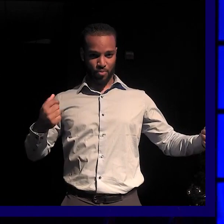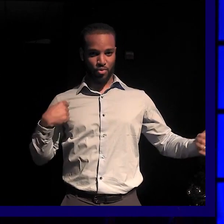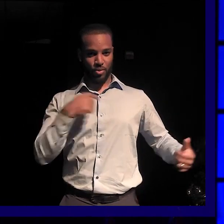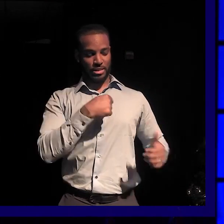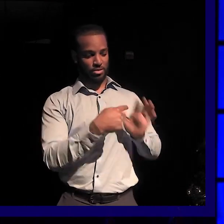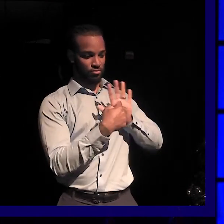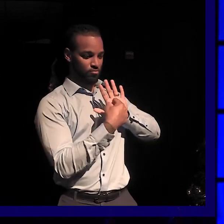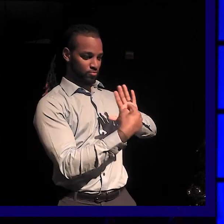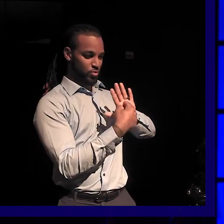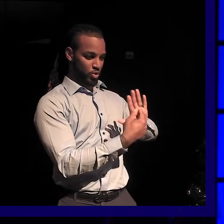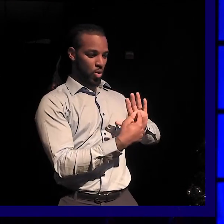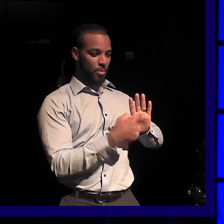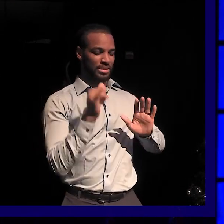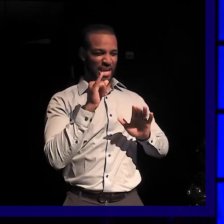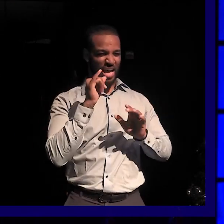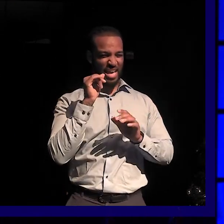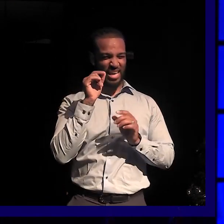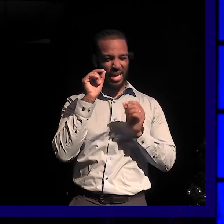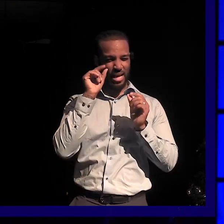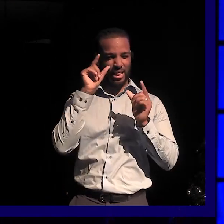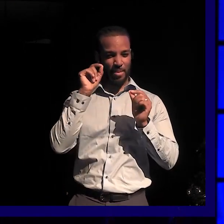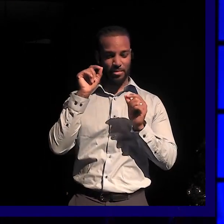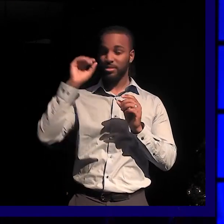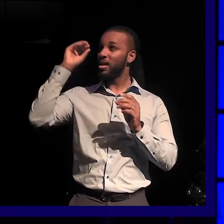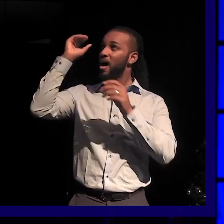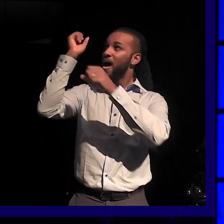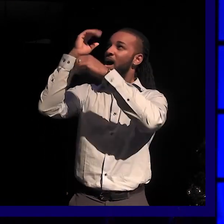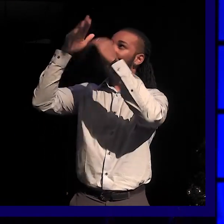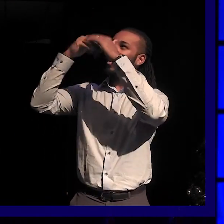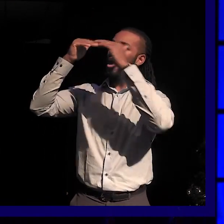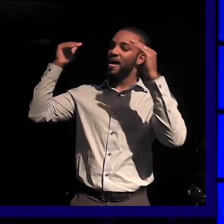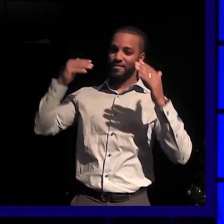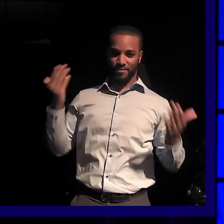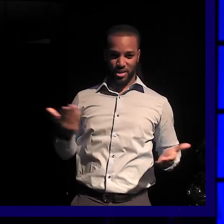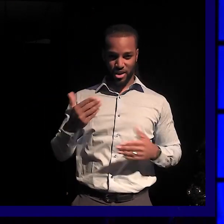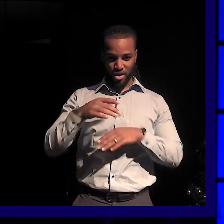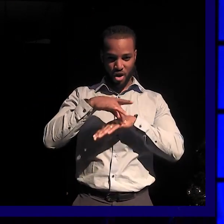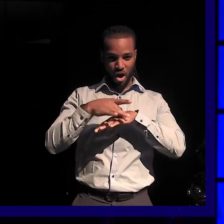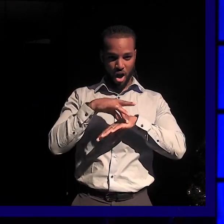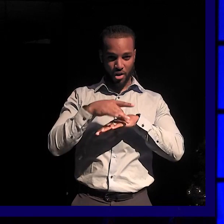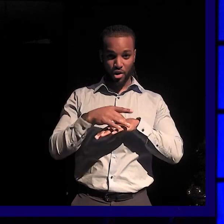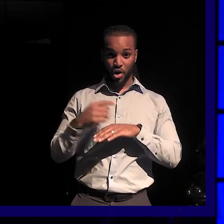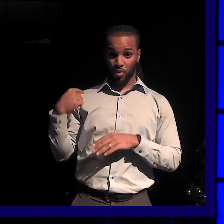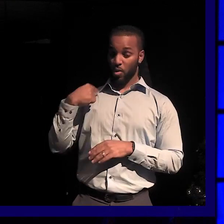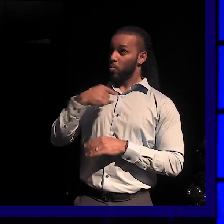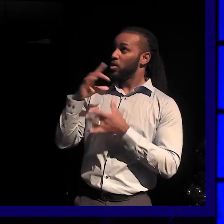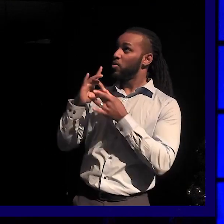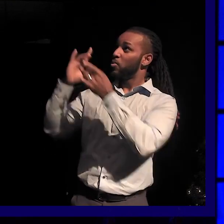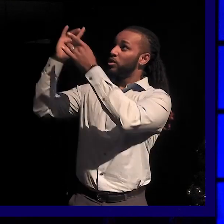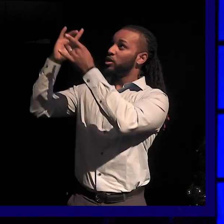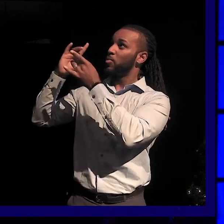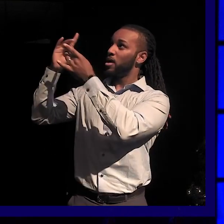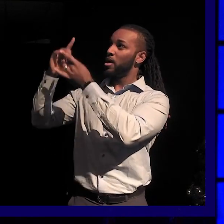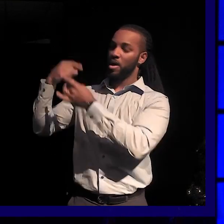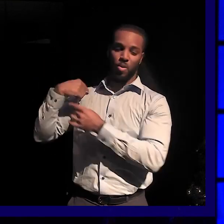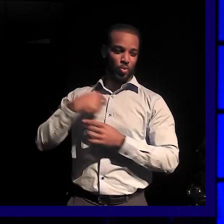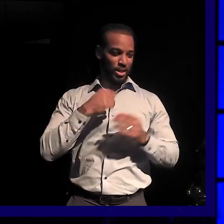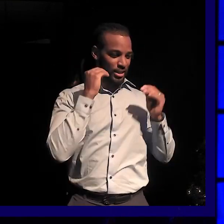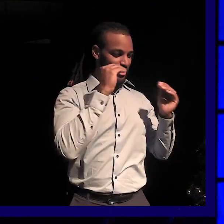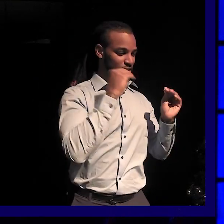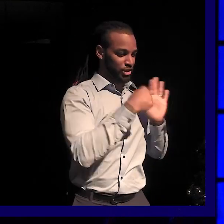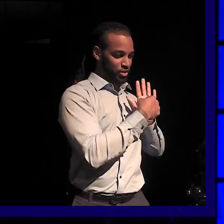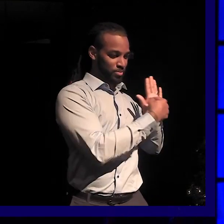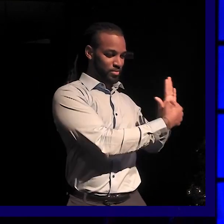will be a little bit of heaven here on earth. That's an inkling. When we worship God, we get his joy and we choose his joy, and then we bring